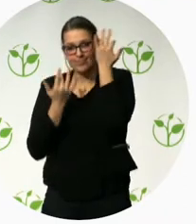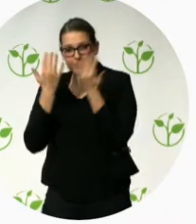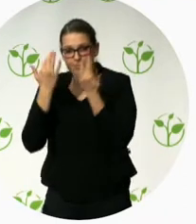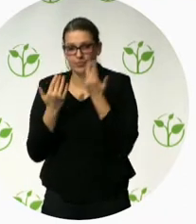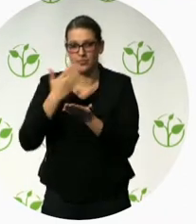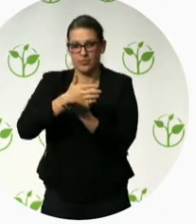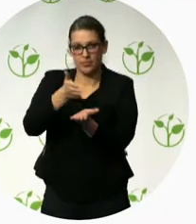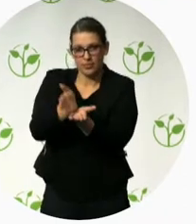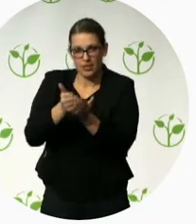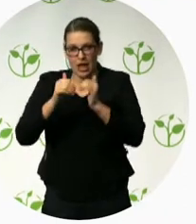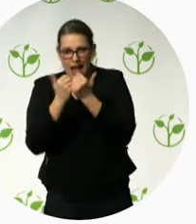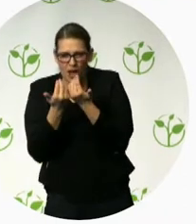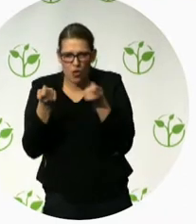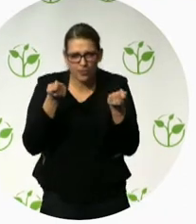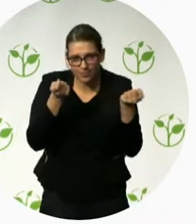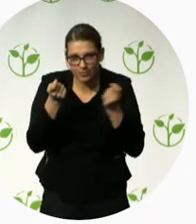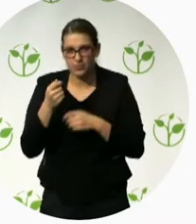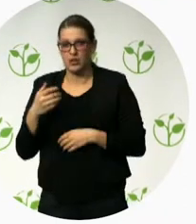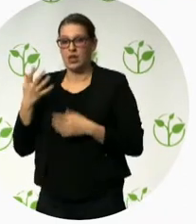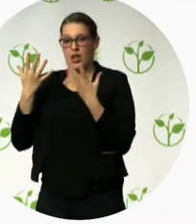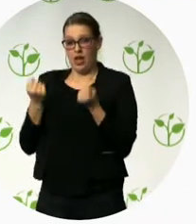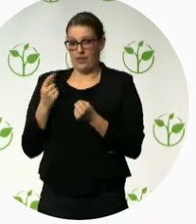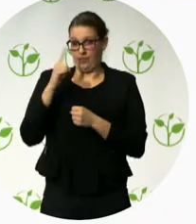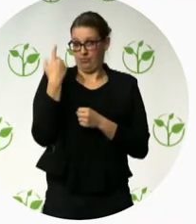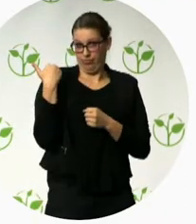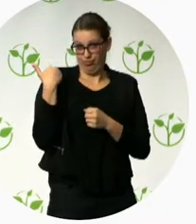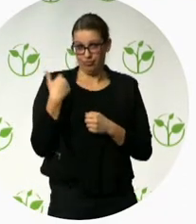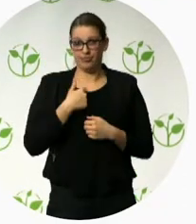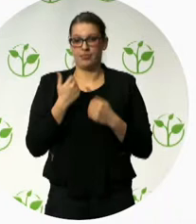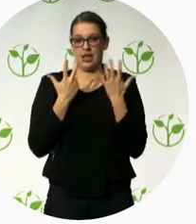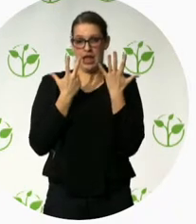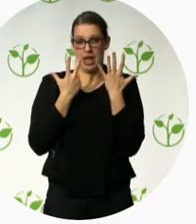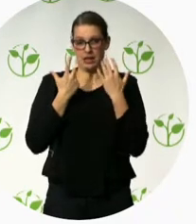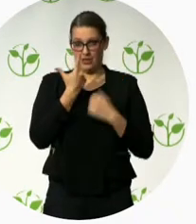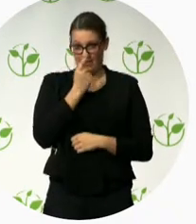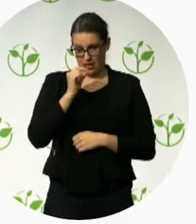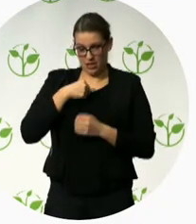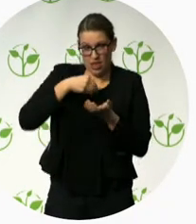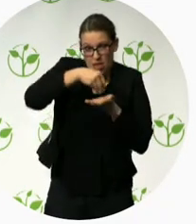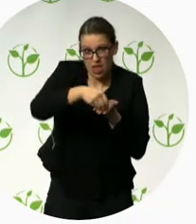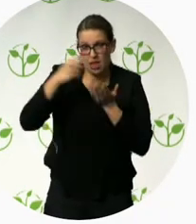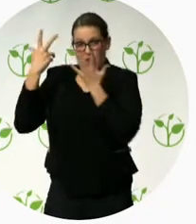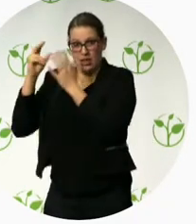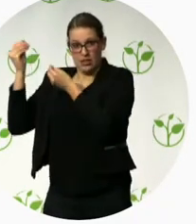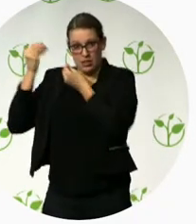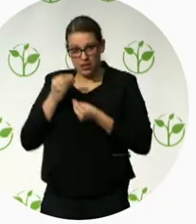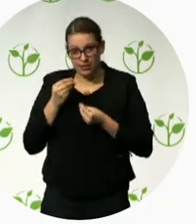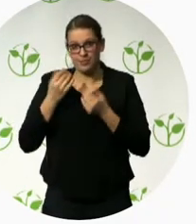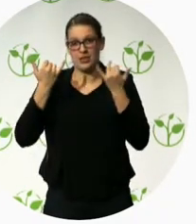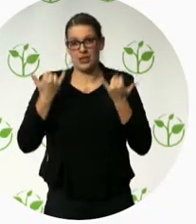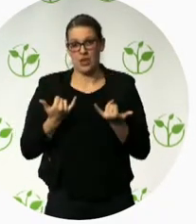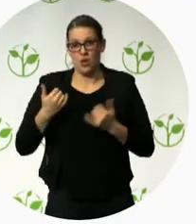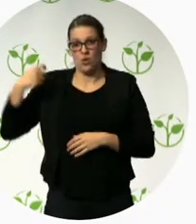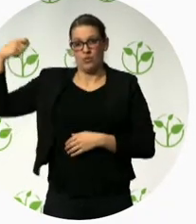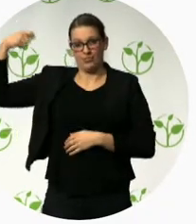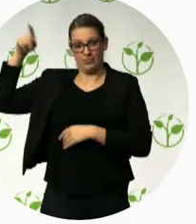year 70%, and then Corona decreases by the same ratio, and from year fourth they take